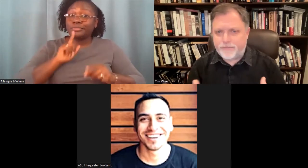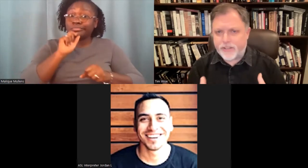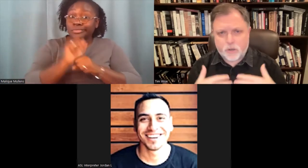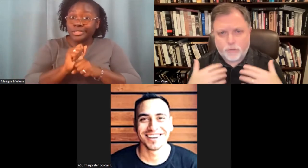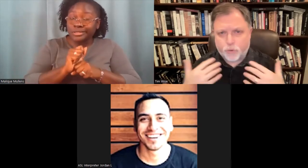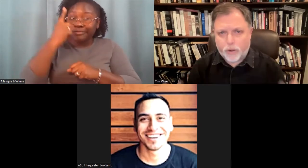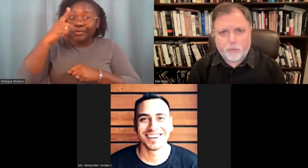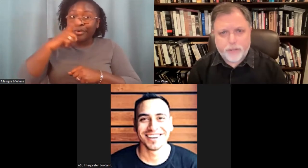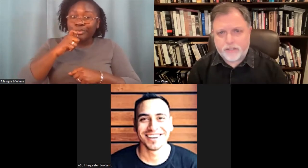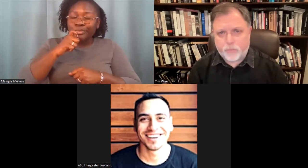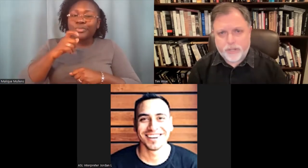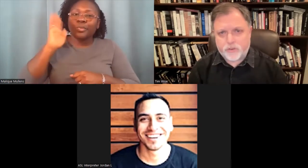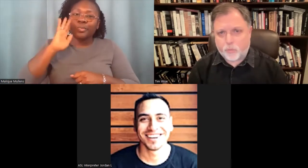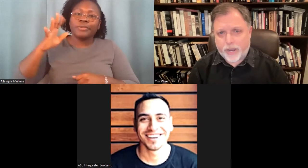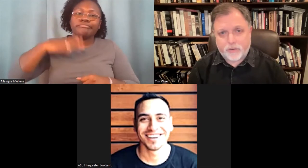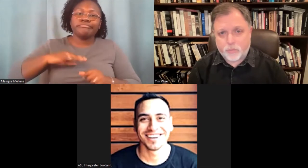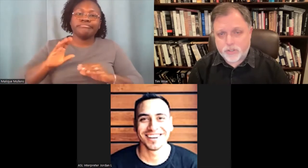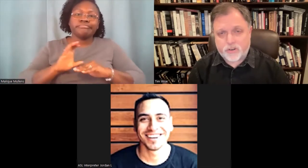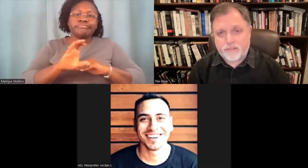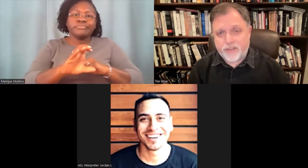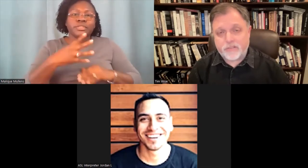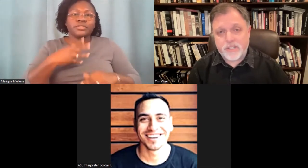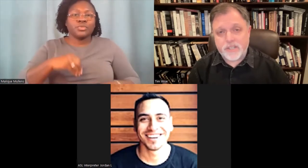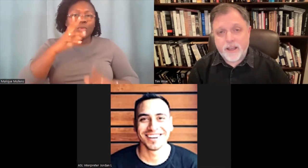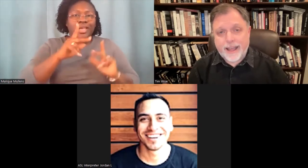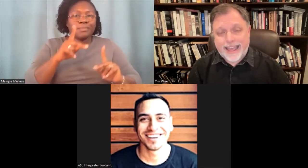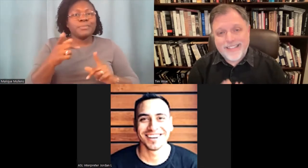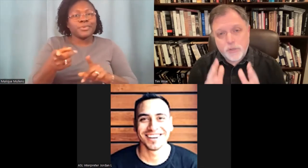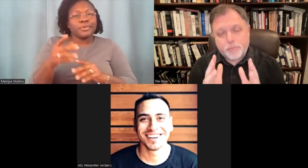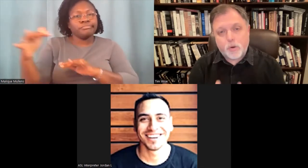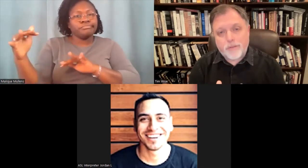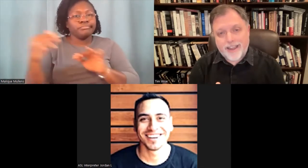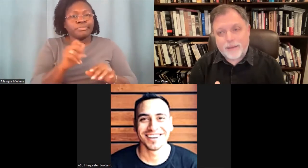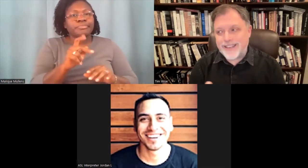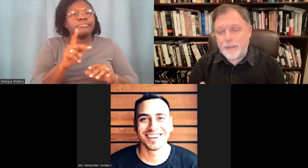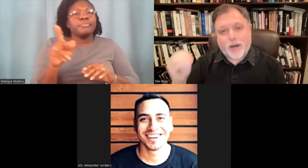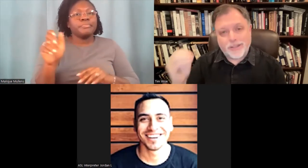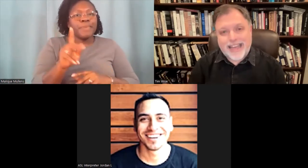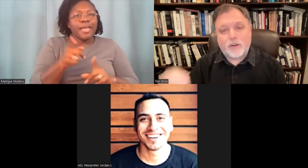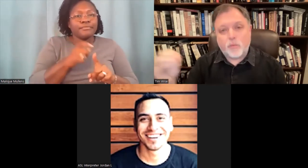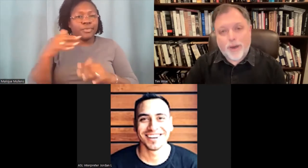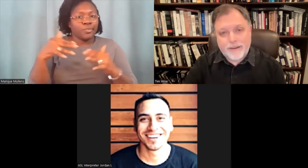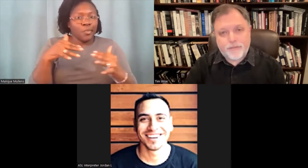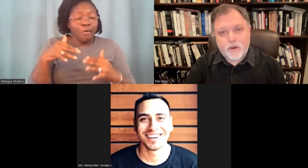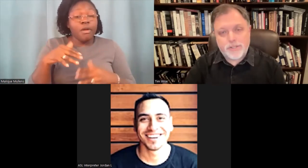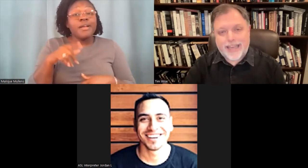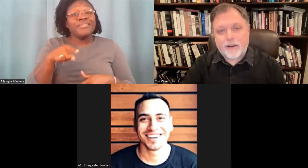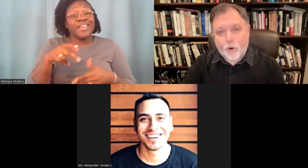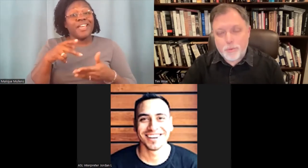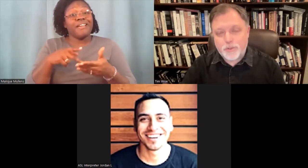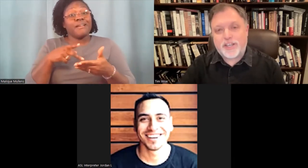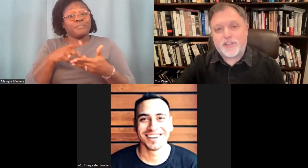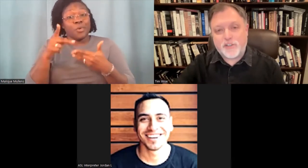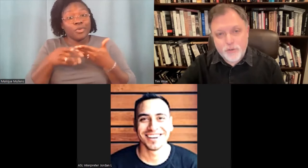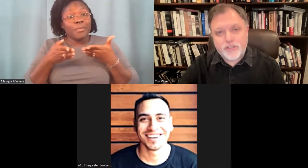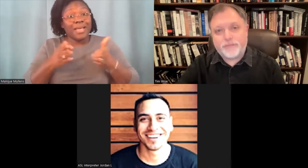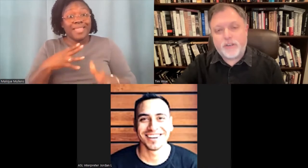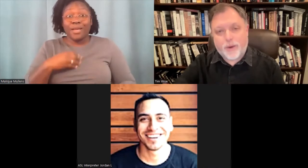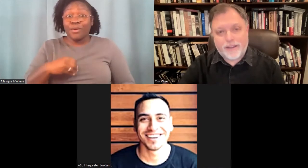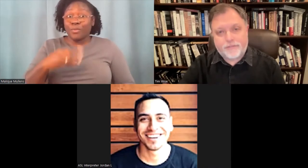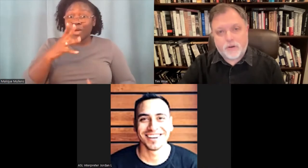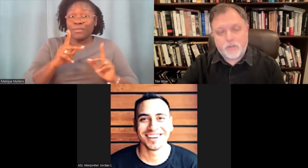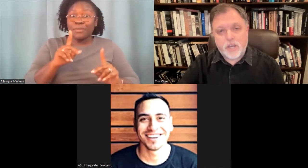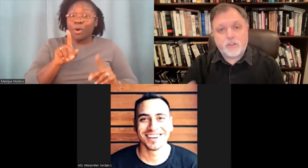the benefits overwhelmingly went to white returning veterans. And these programs allowed white folks and almost